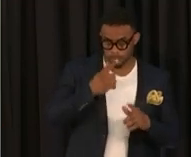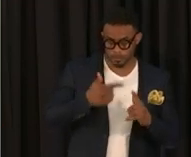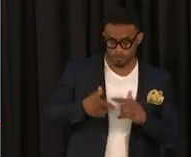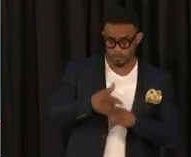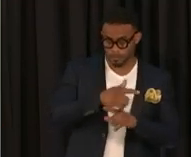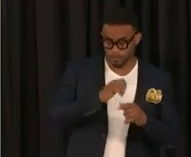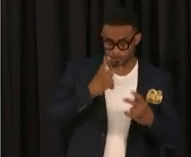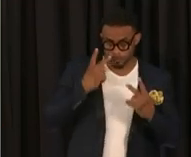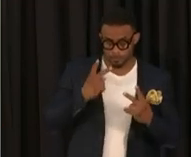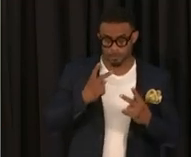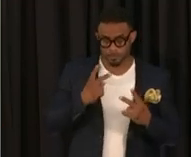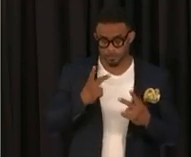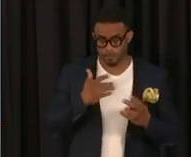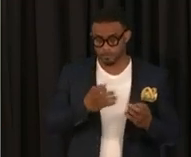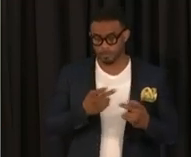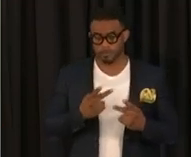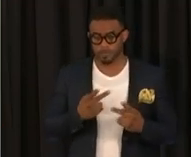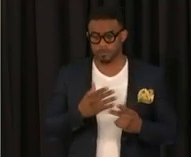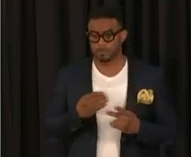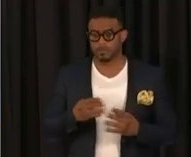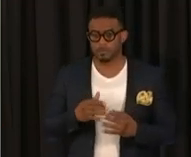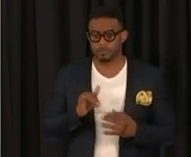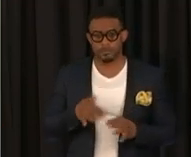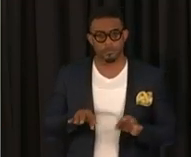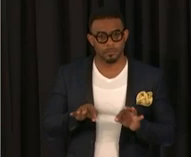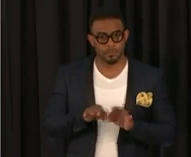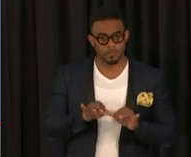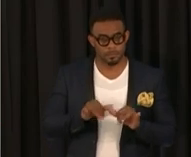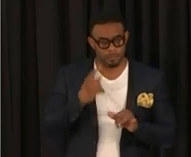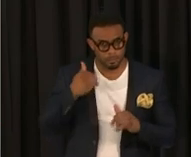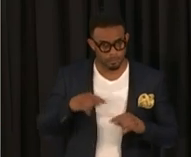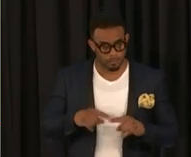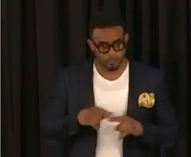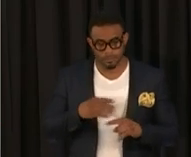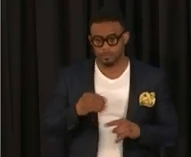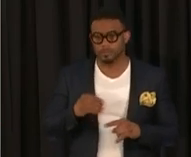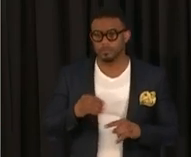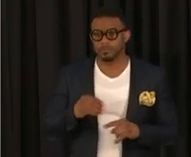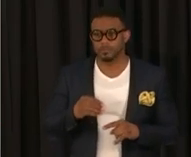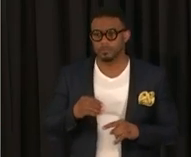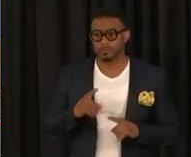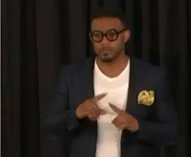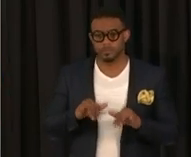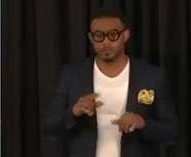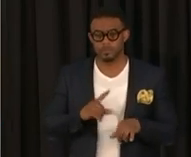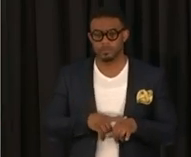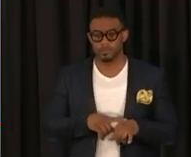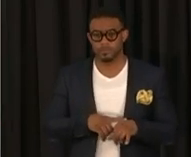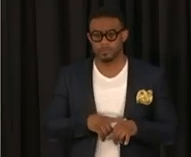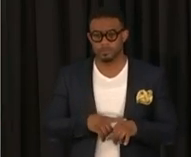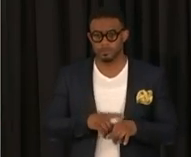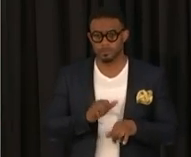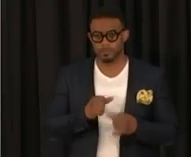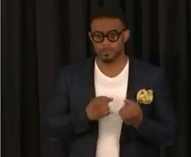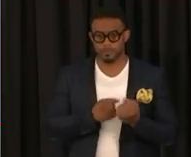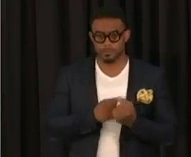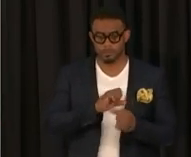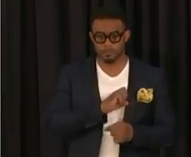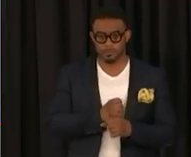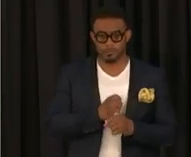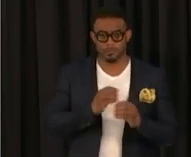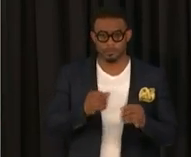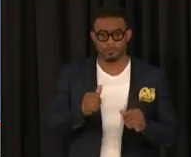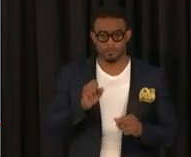for circulation that we're going to see as folks are coming back, that's an important metric for us, and at the same time, that are supporting